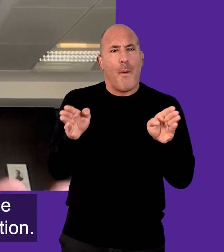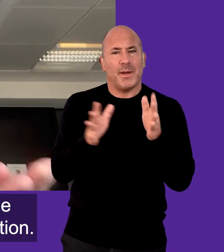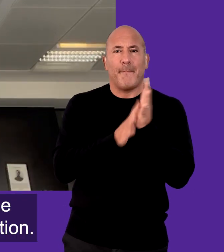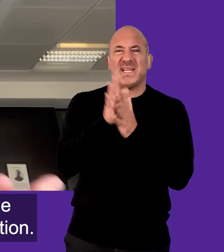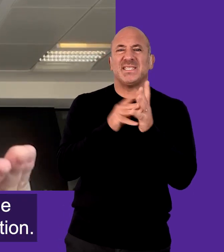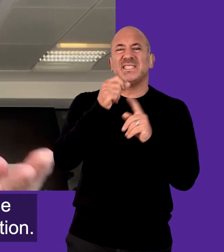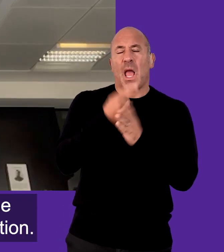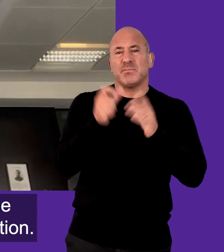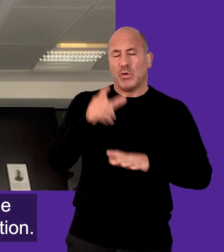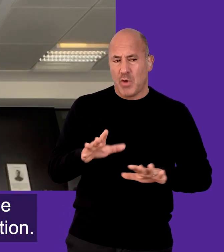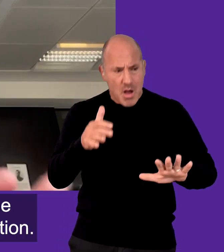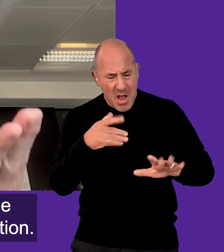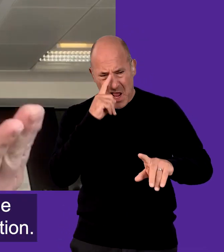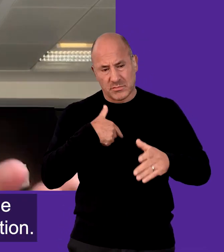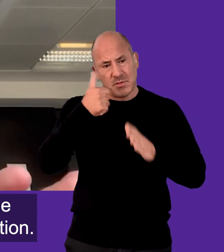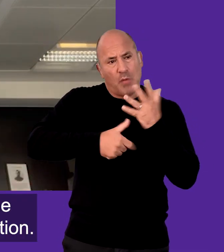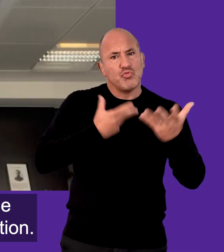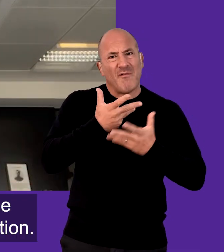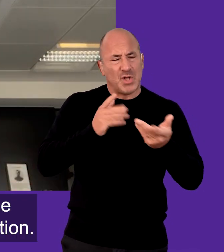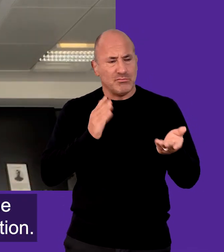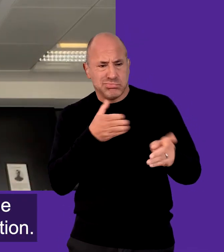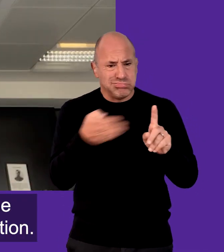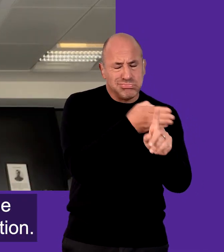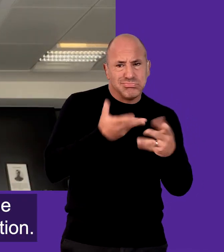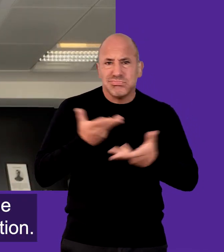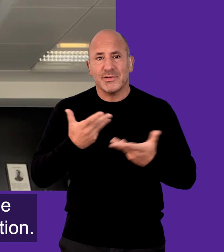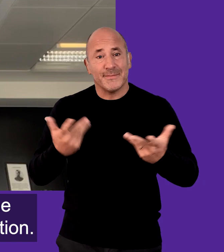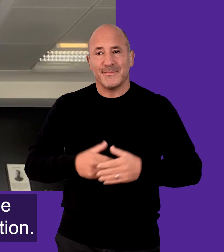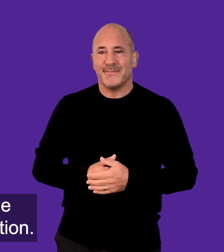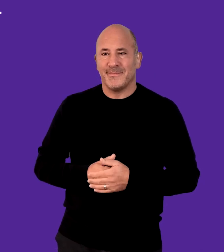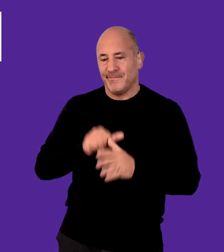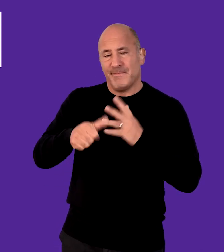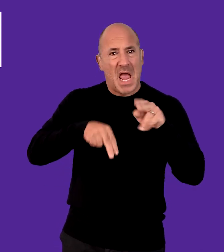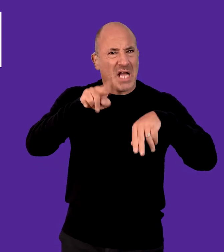keep your questions open so the disabled person can lead the conversation.